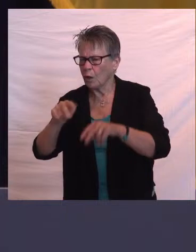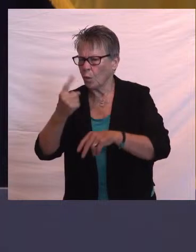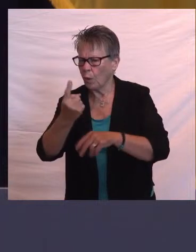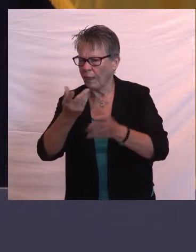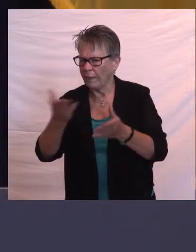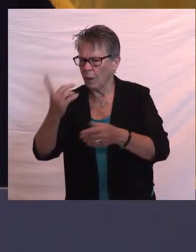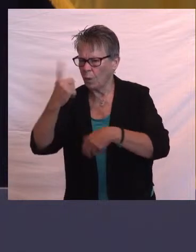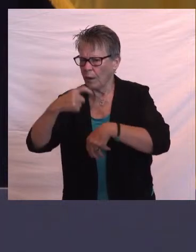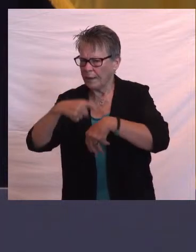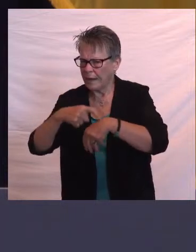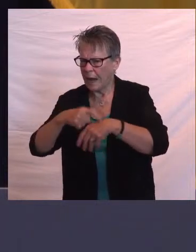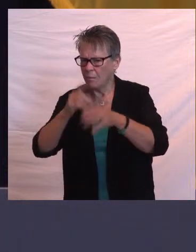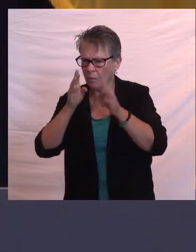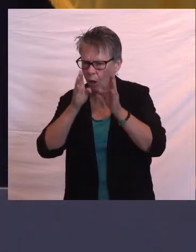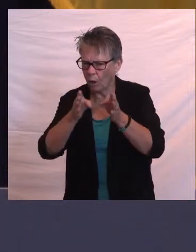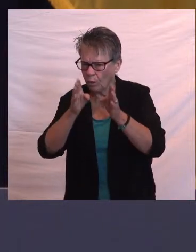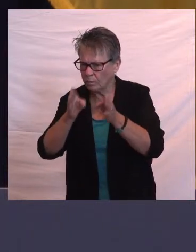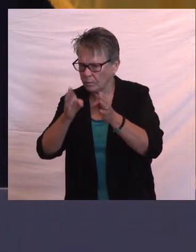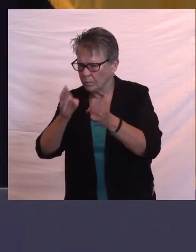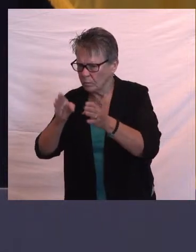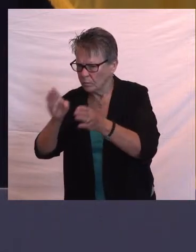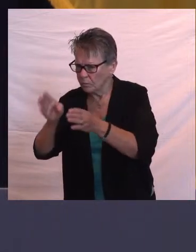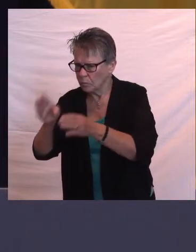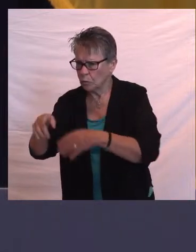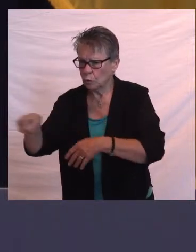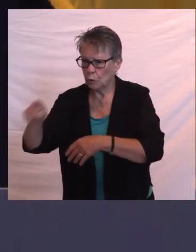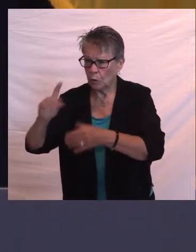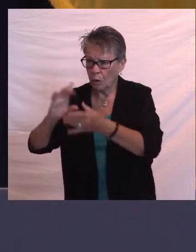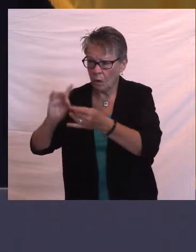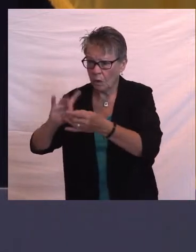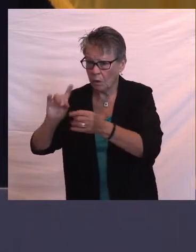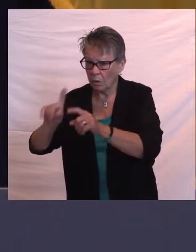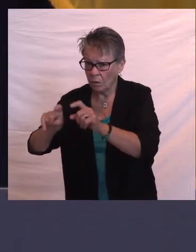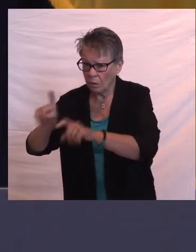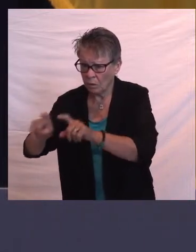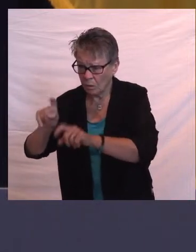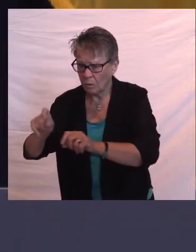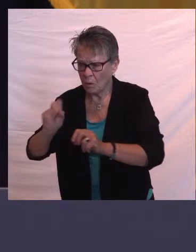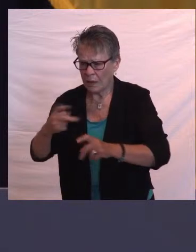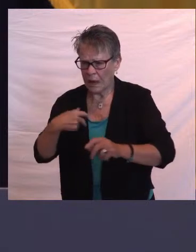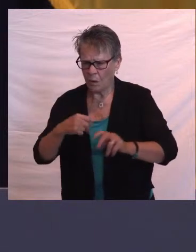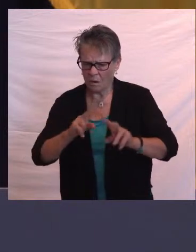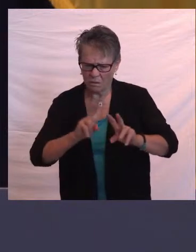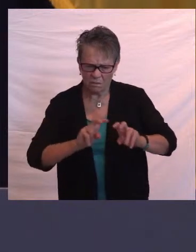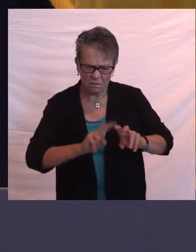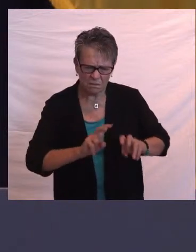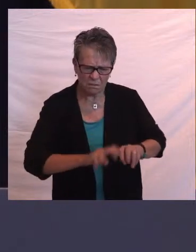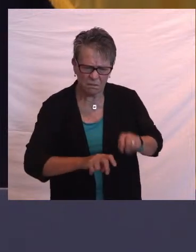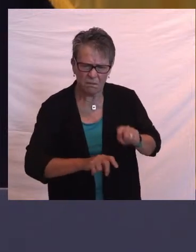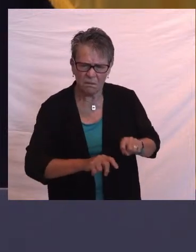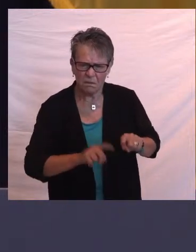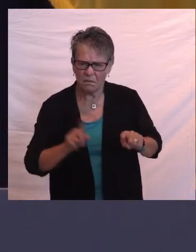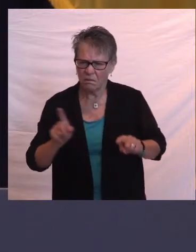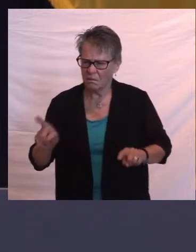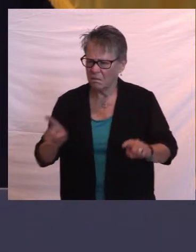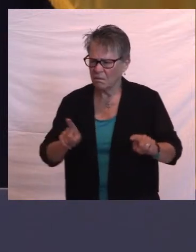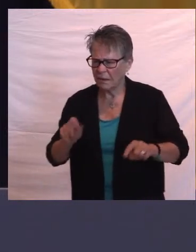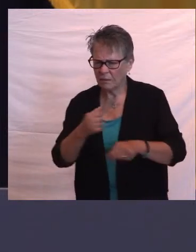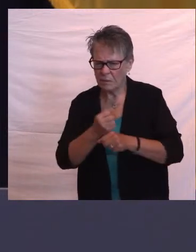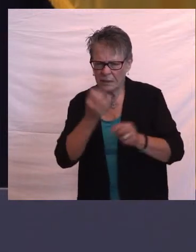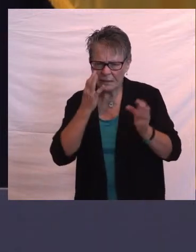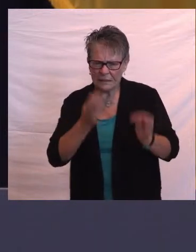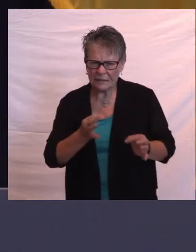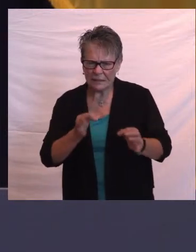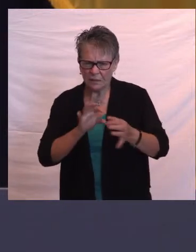and that we make decisions. You know, we've got an overall 300-something page plan to get us to a 100%